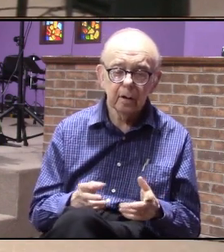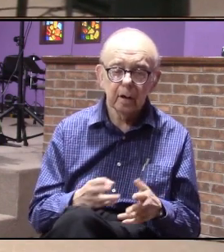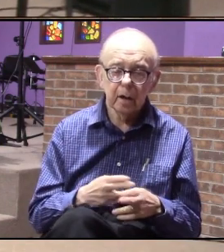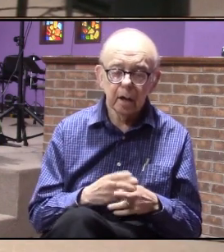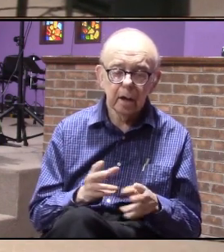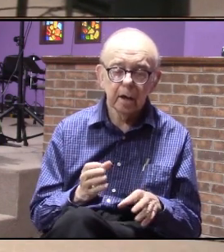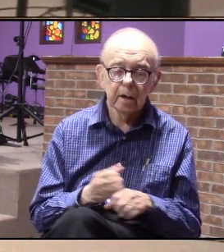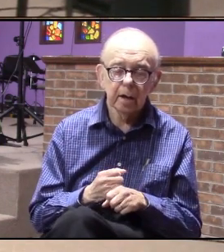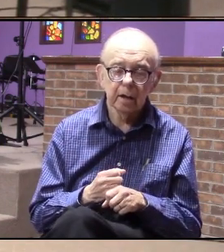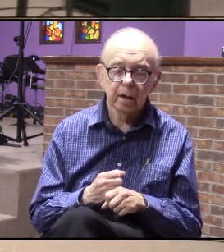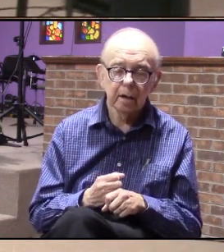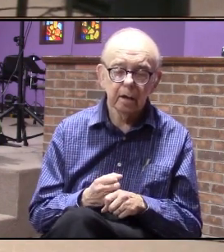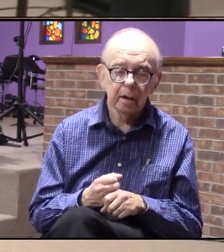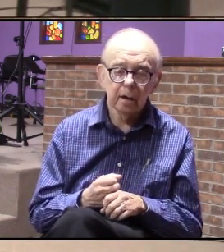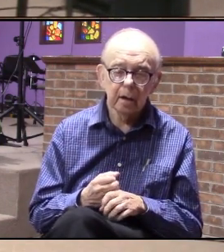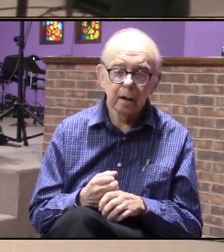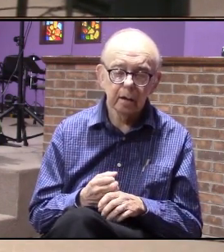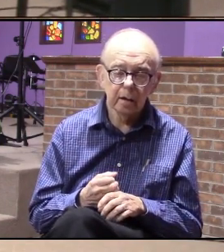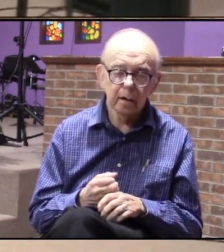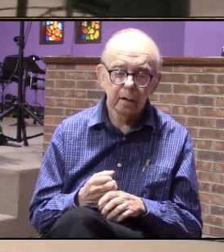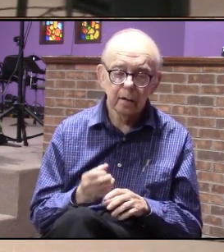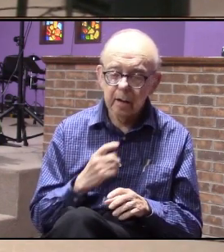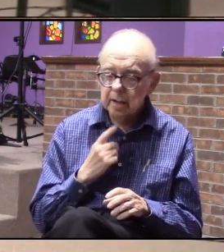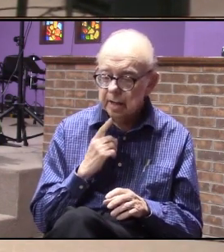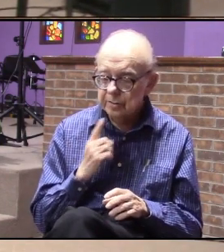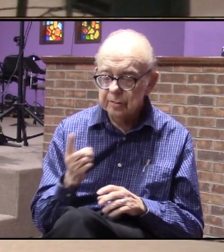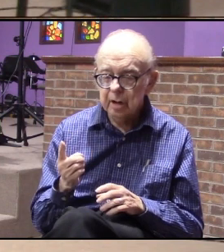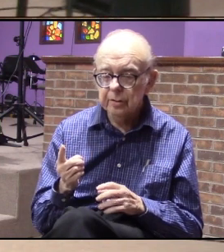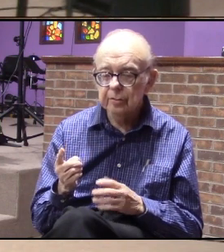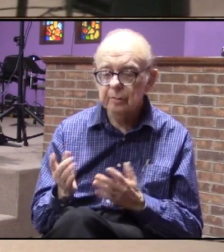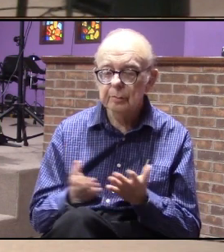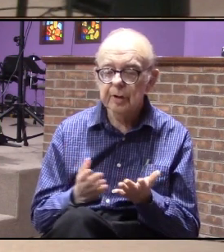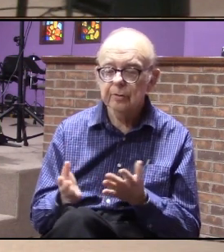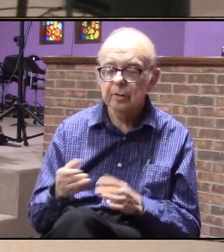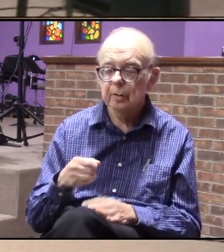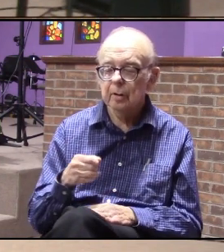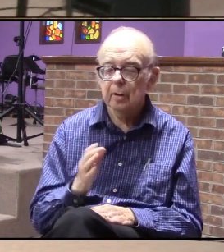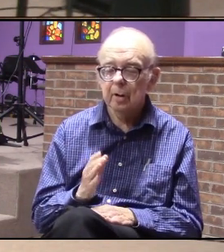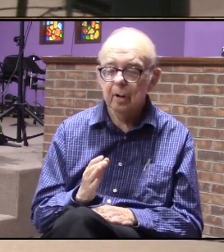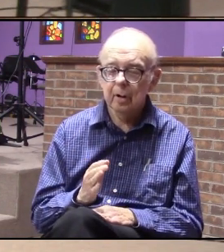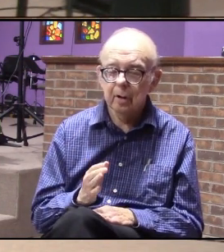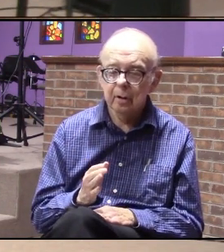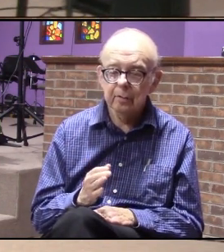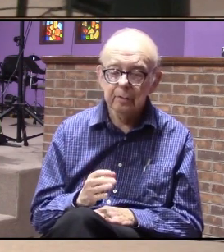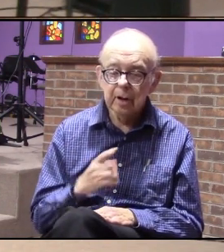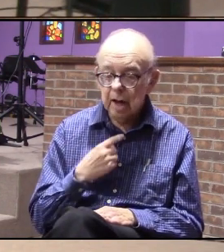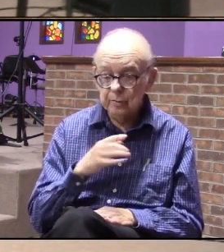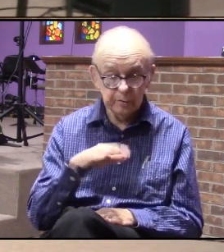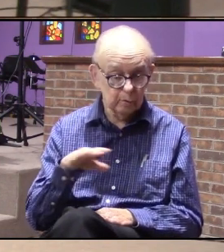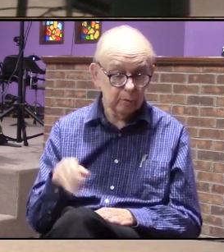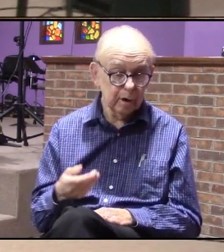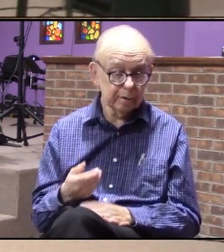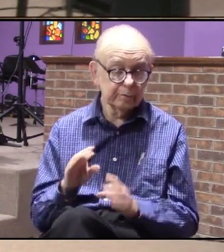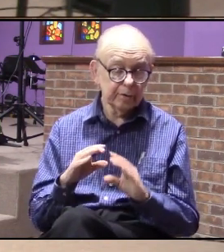I got earnest about serving God, I say, welcome to the club.